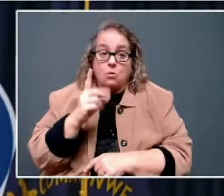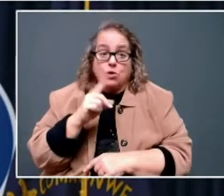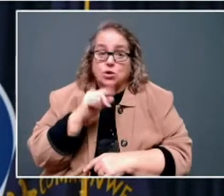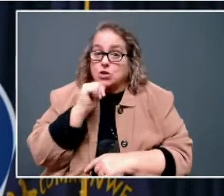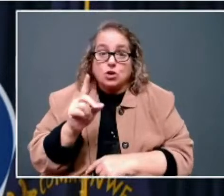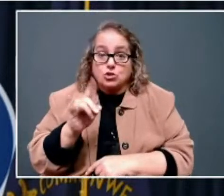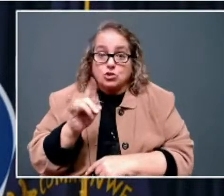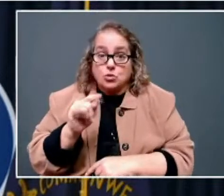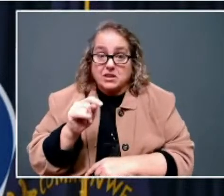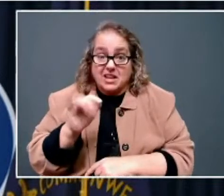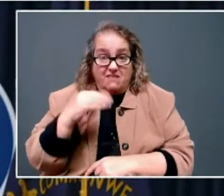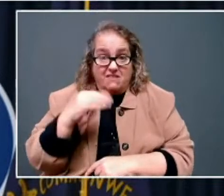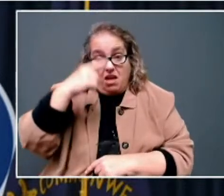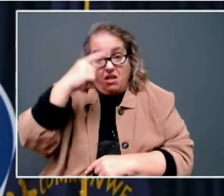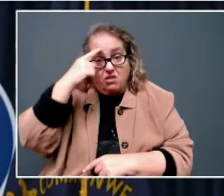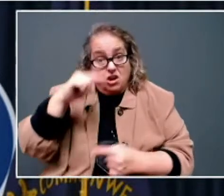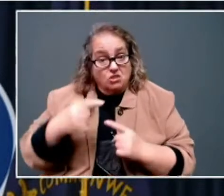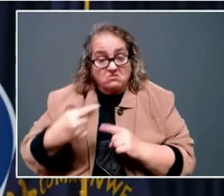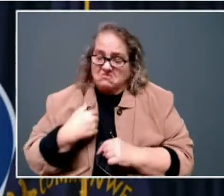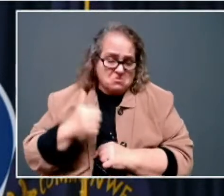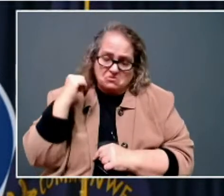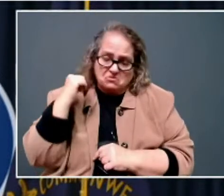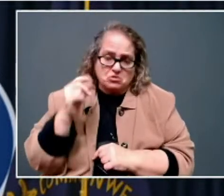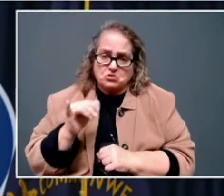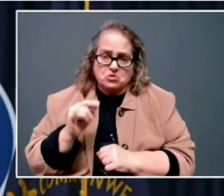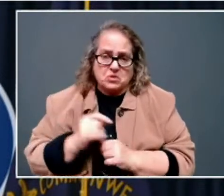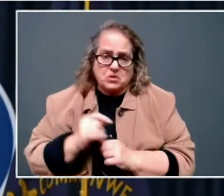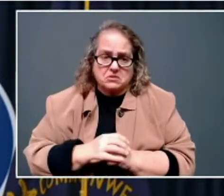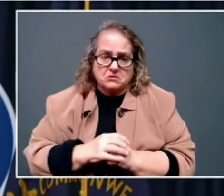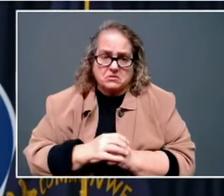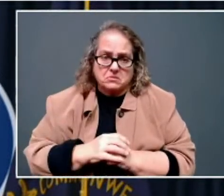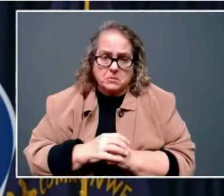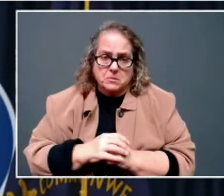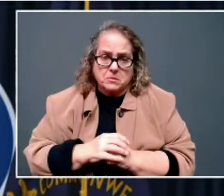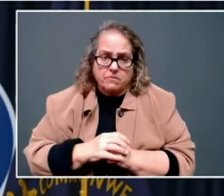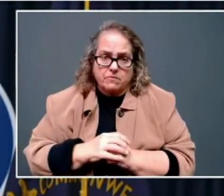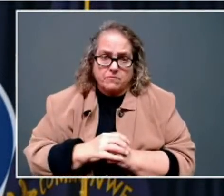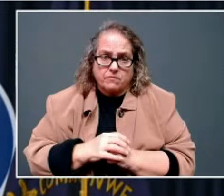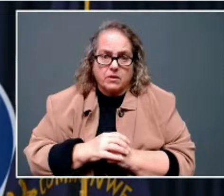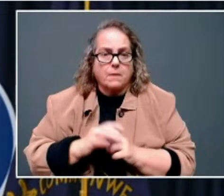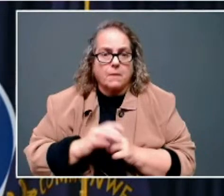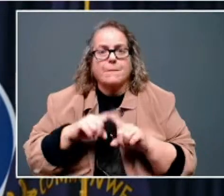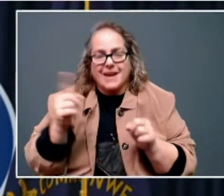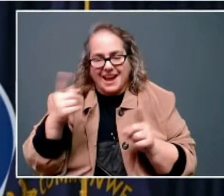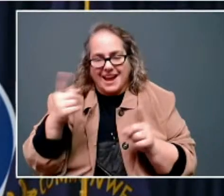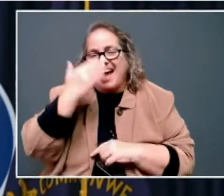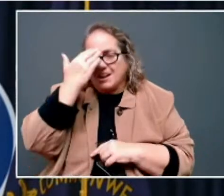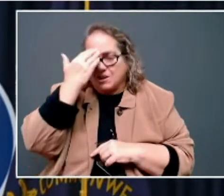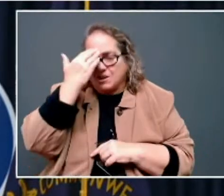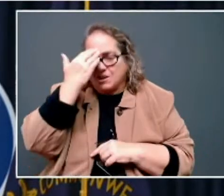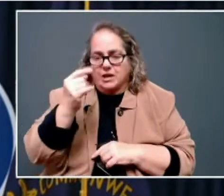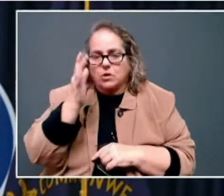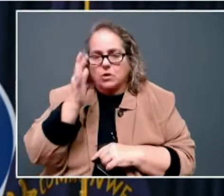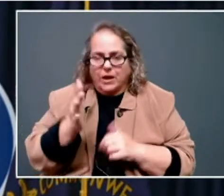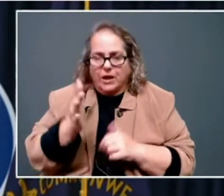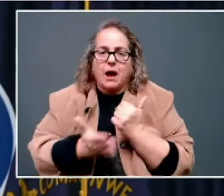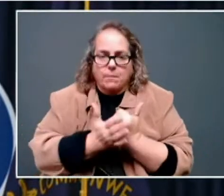them, I wouldn't do it. And I'd take whatever consequences would come with that. But I know it helps them. I absolutely know. And that's